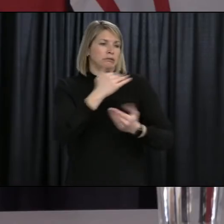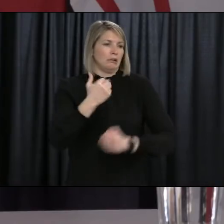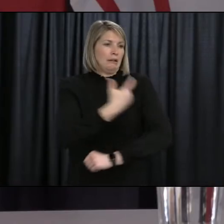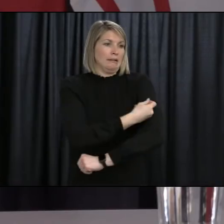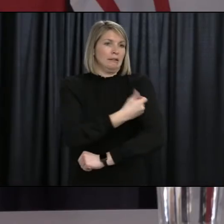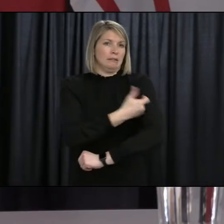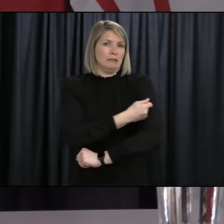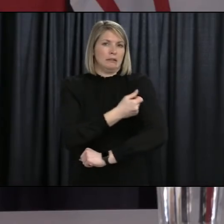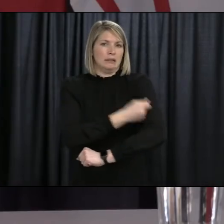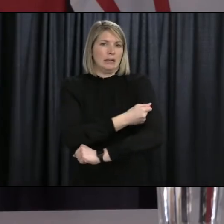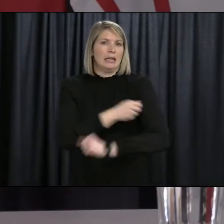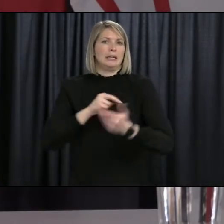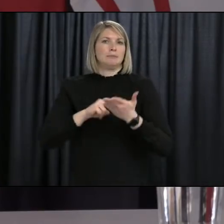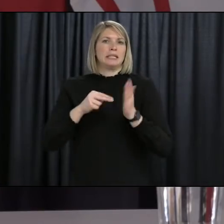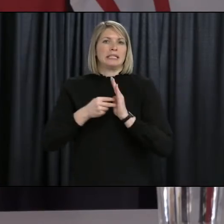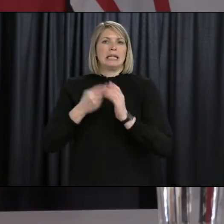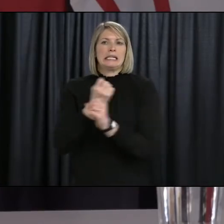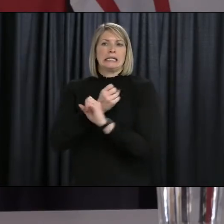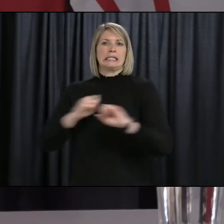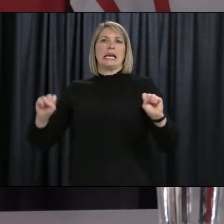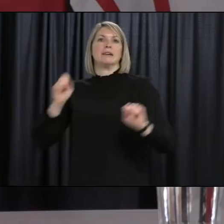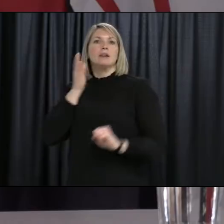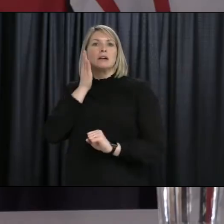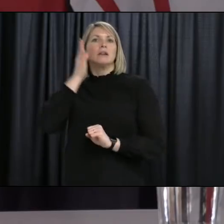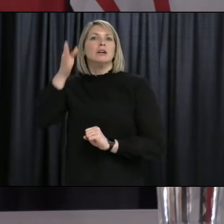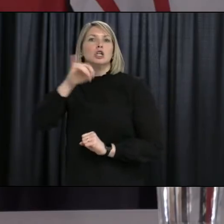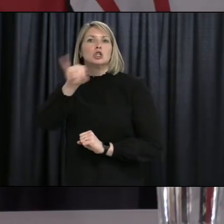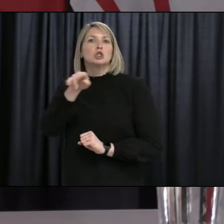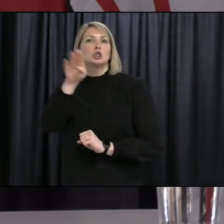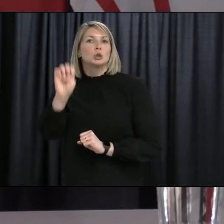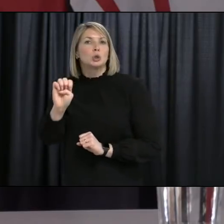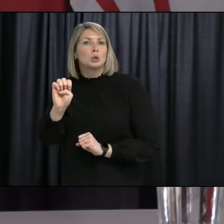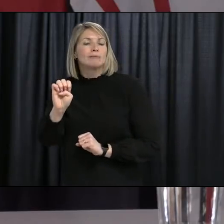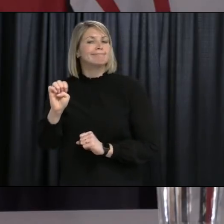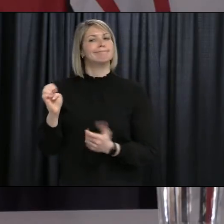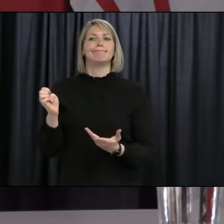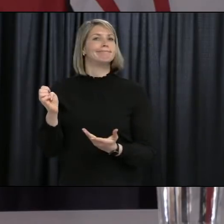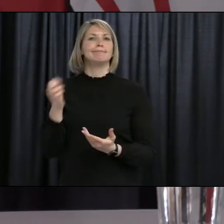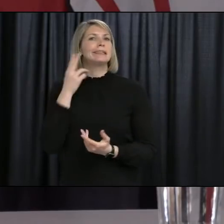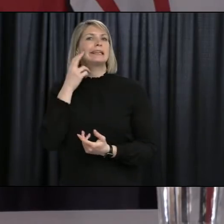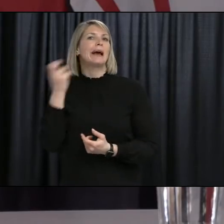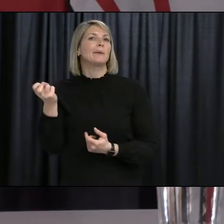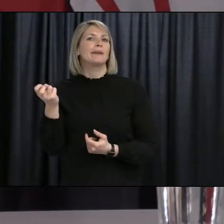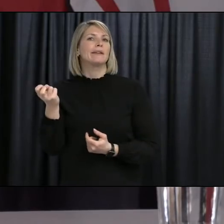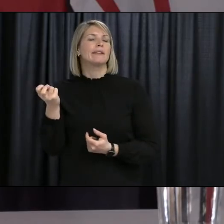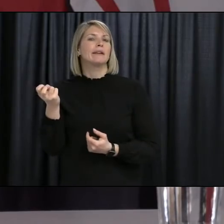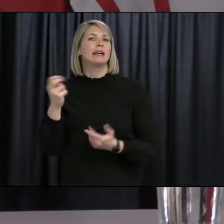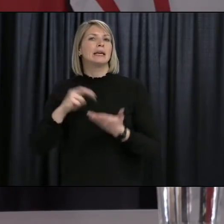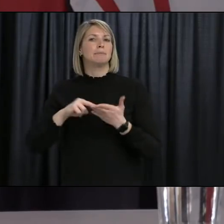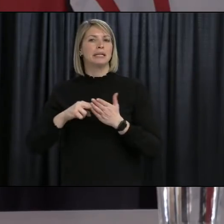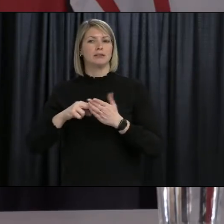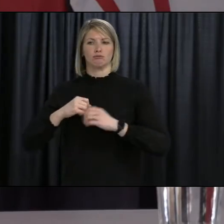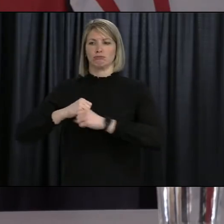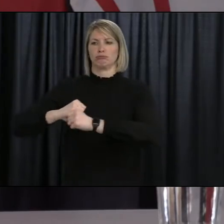said. So we could have been dealing with this very scenario of an outbreak in a senior high